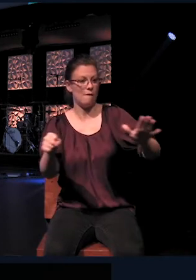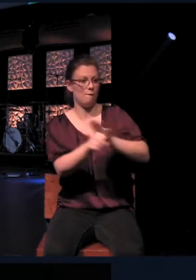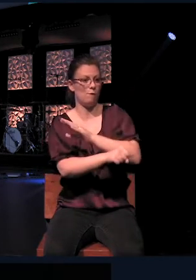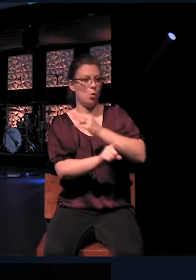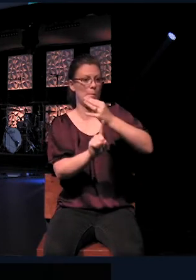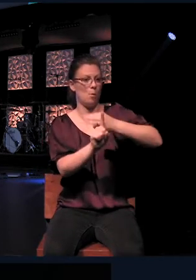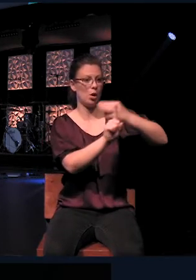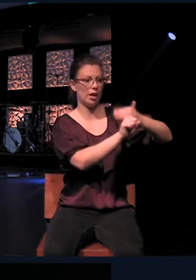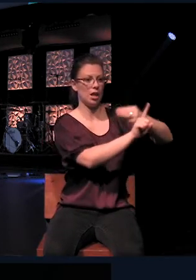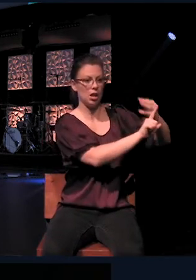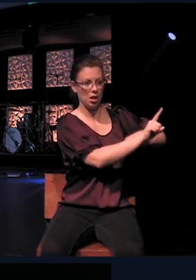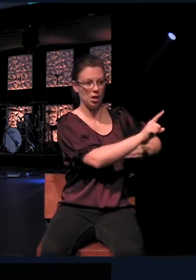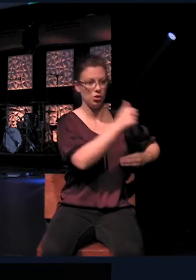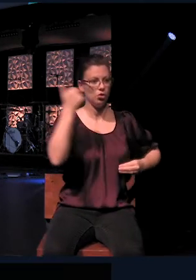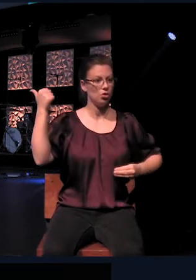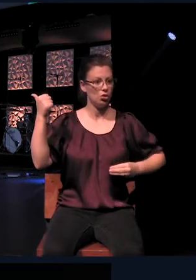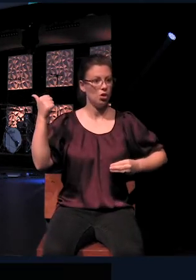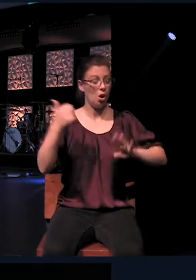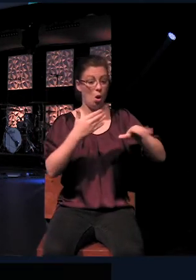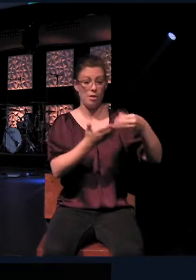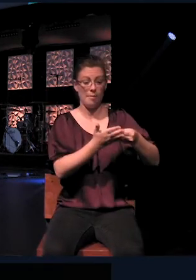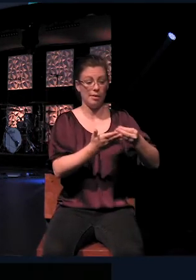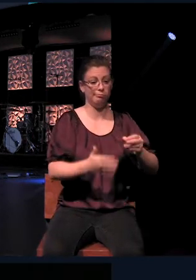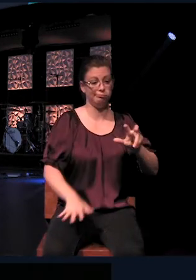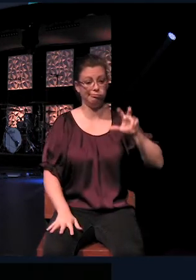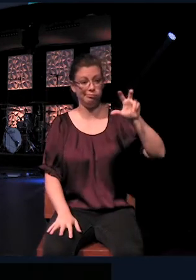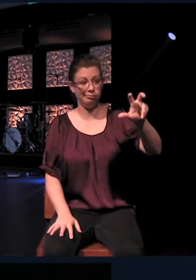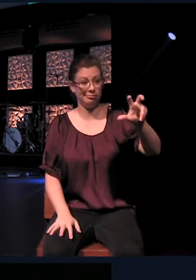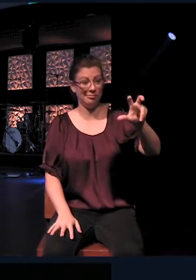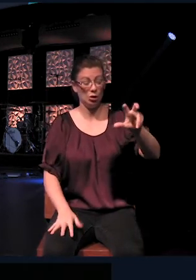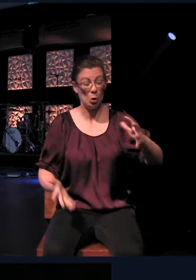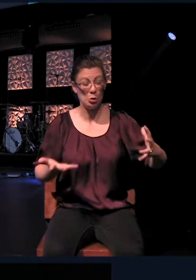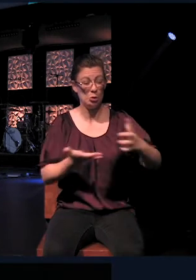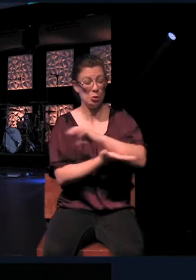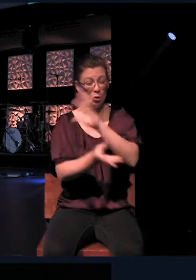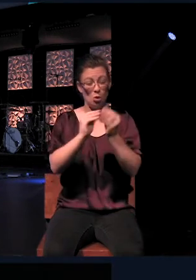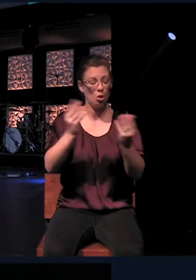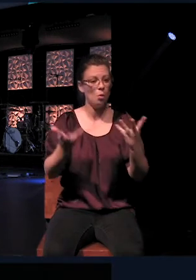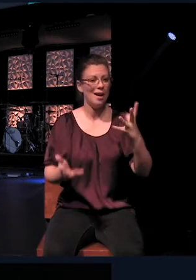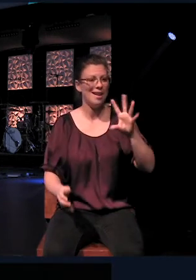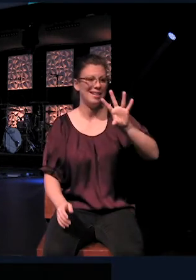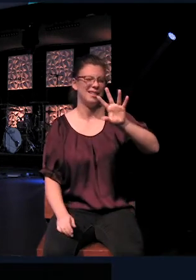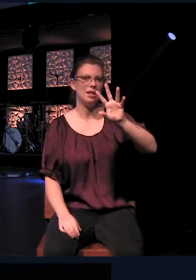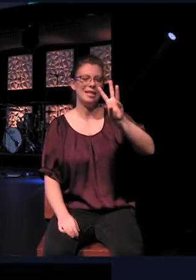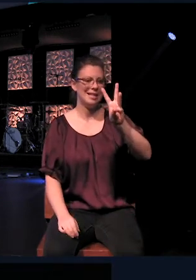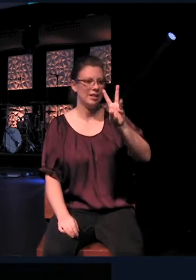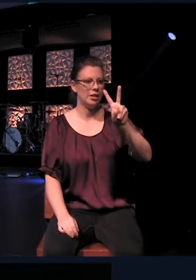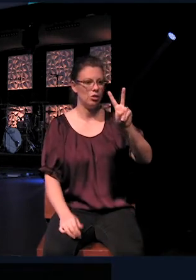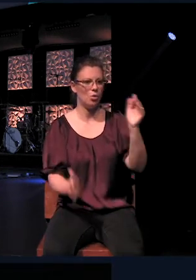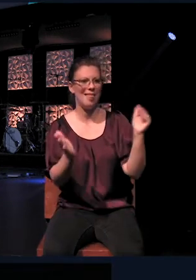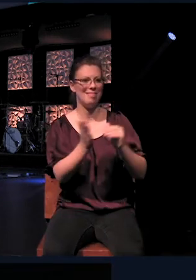that came in went toward that. So $62,000 came in last month, and yeah, that's